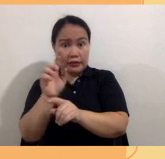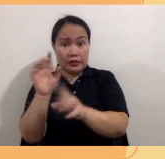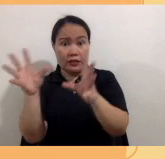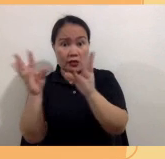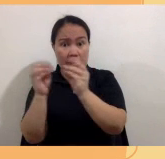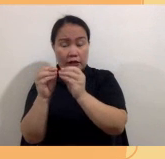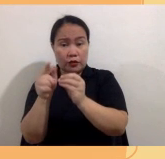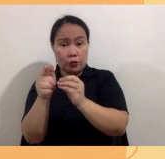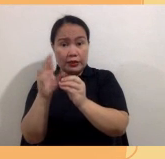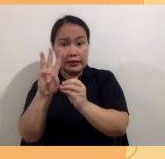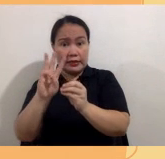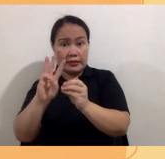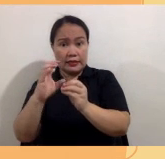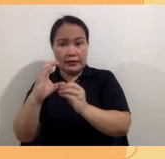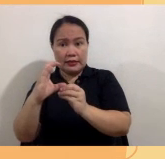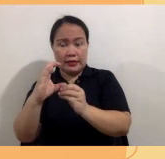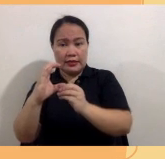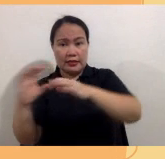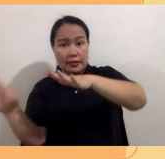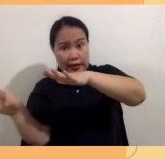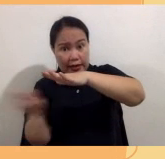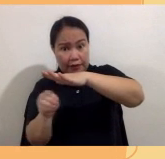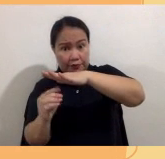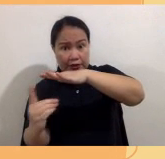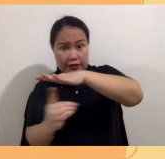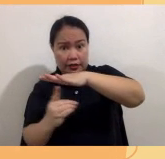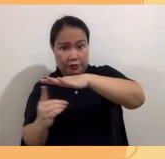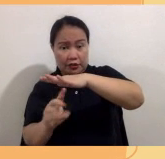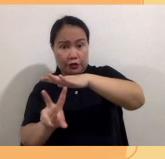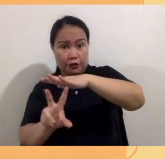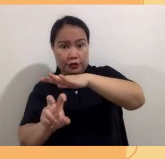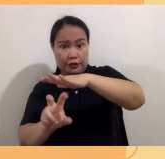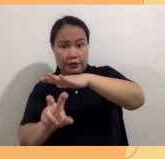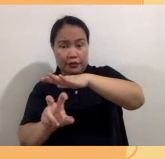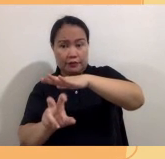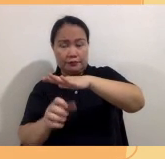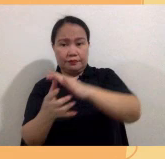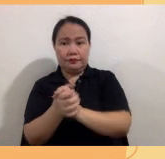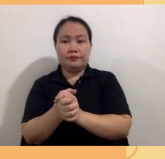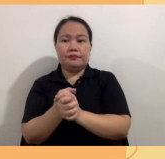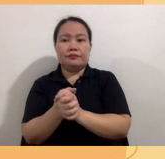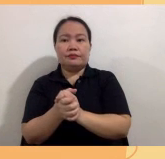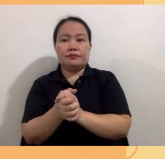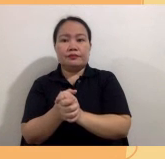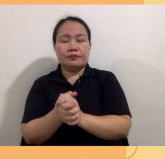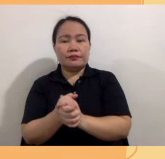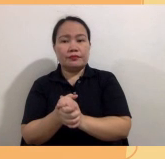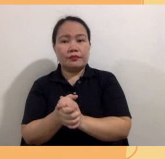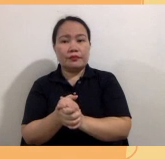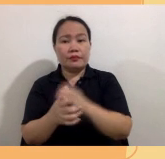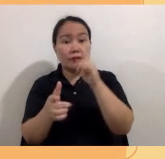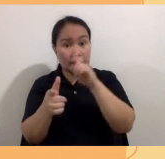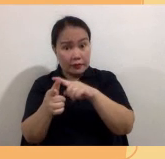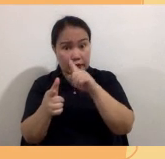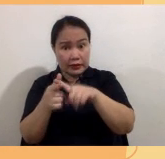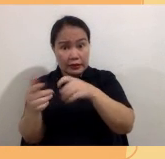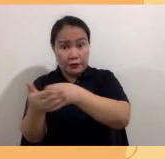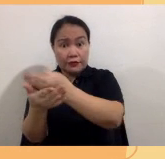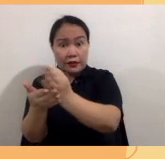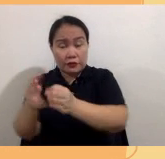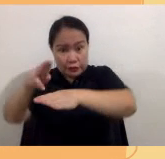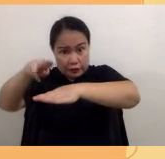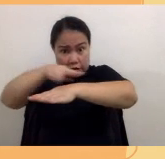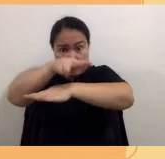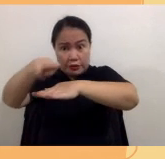common denominator, that is 13. So, we will have 26C over 13. What is the next step? Factor